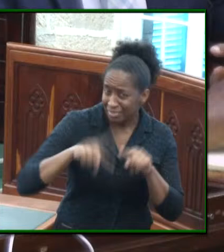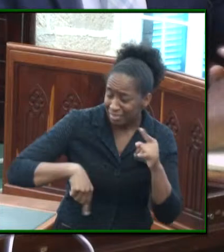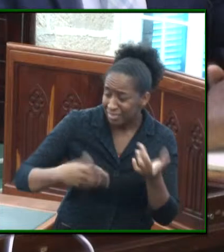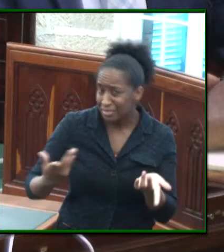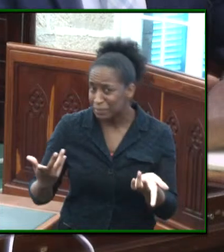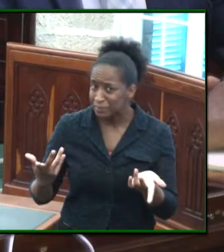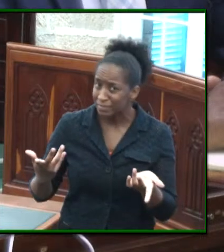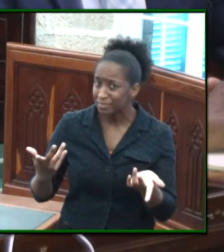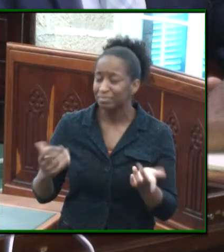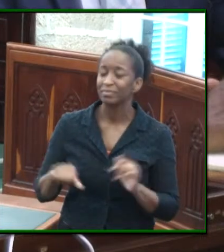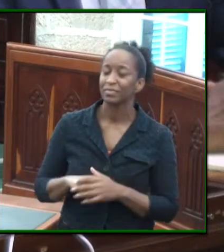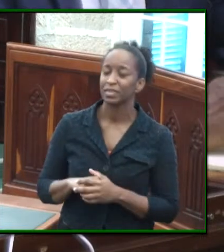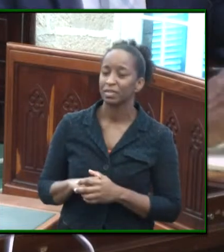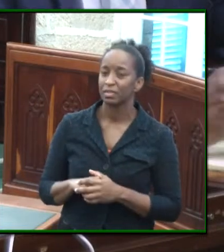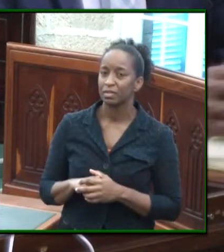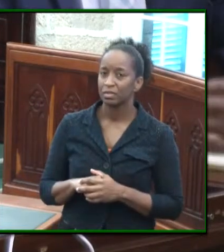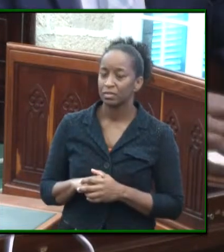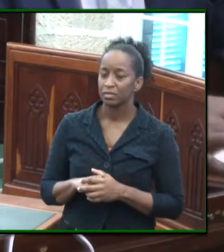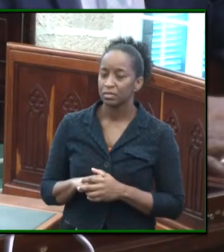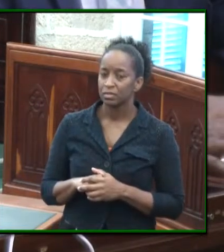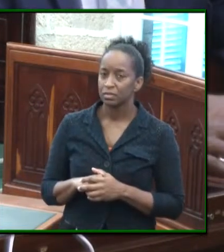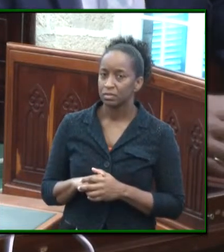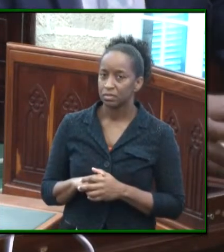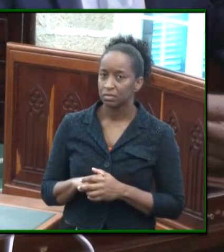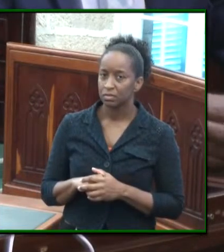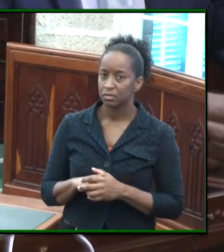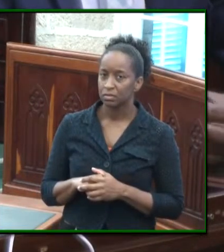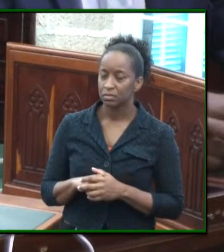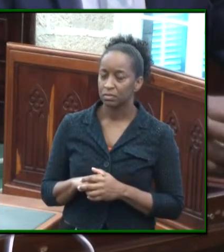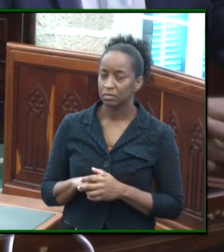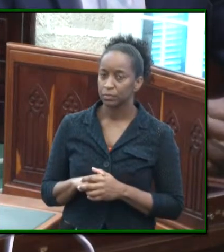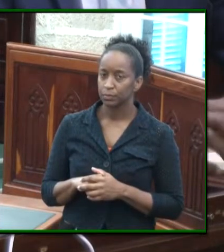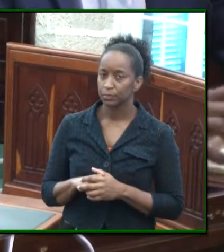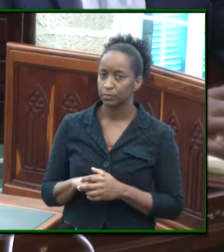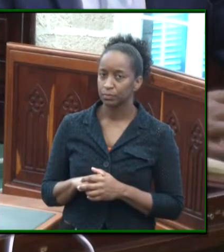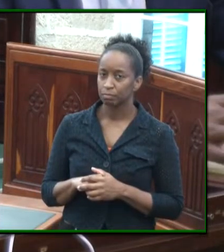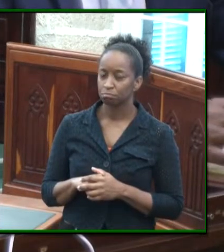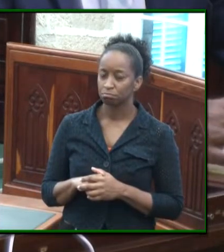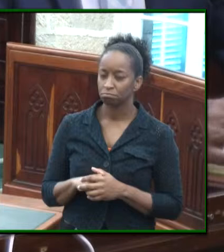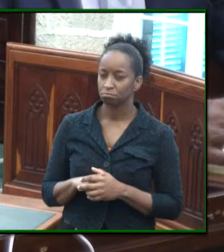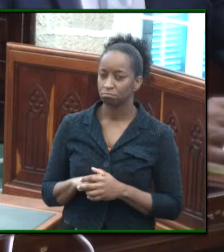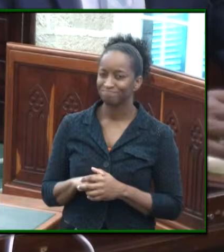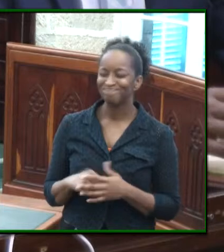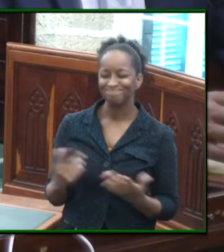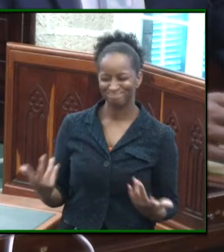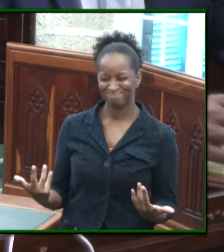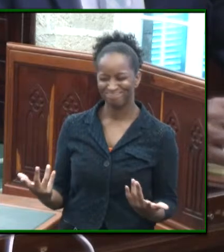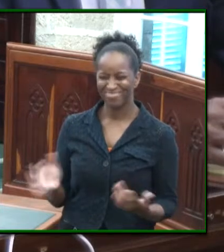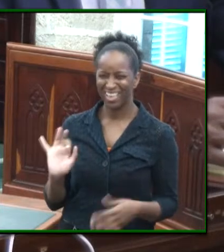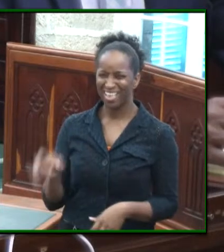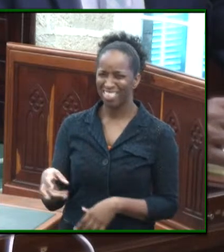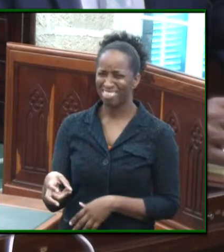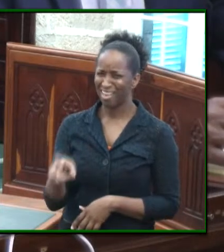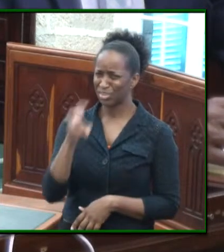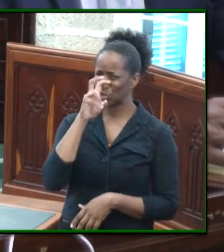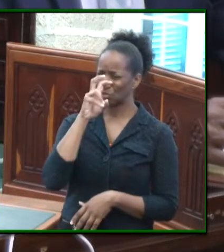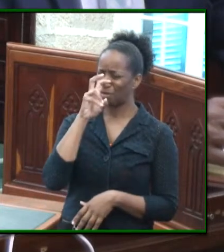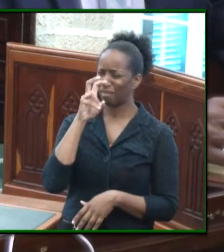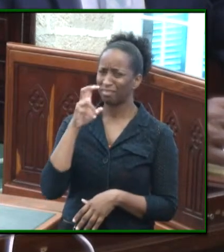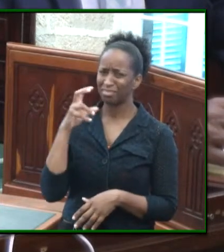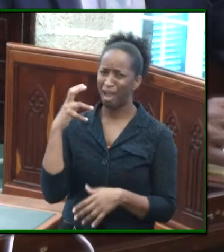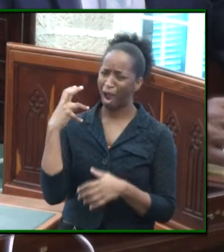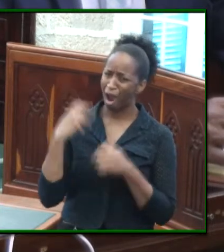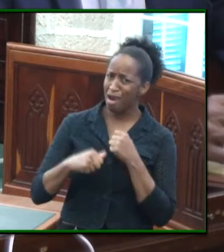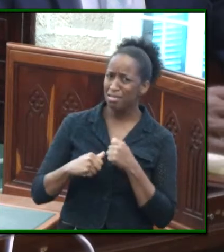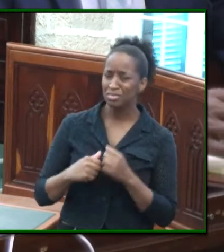15 years should not have their record expunged is a bit hard. So it